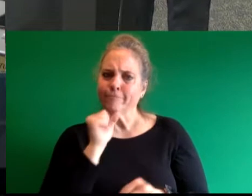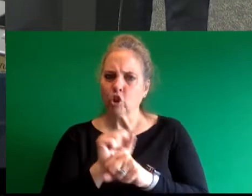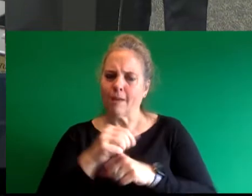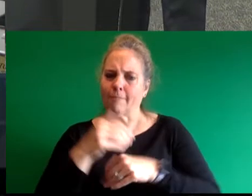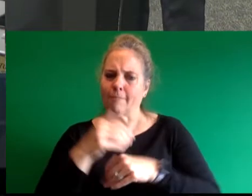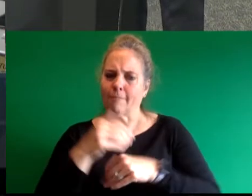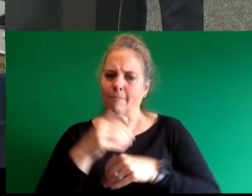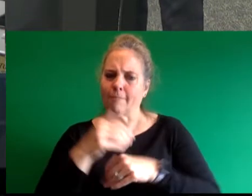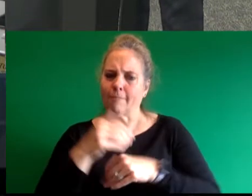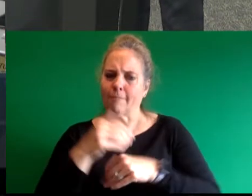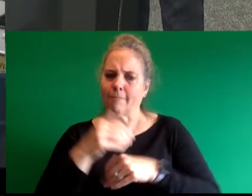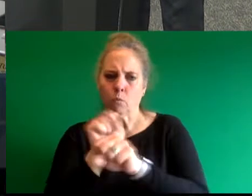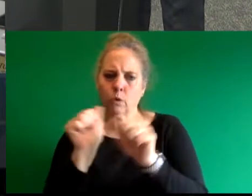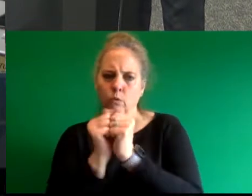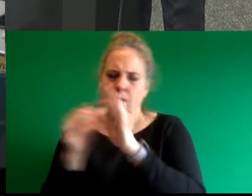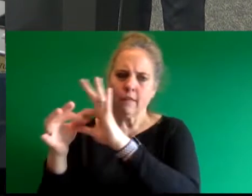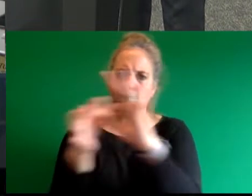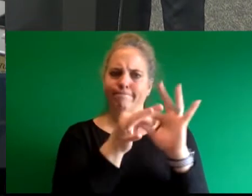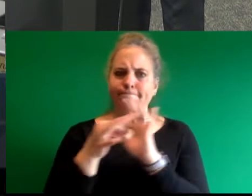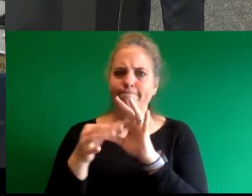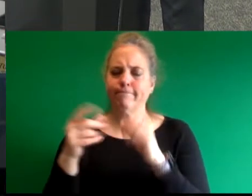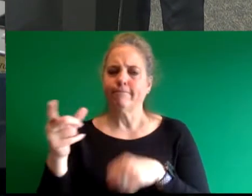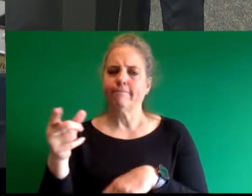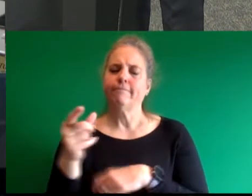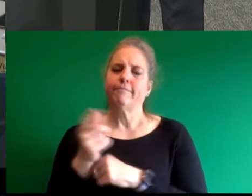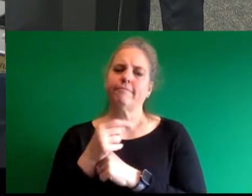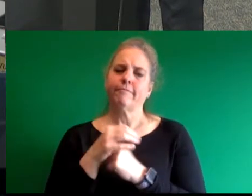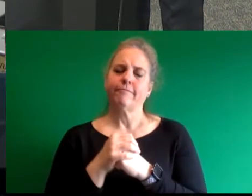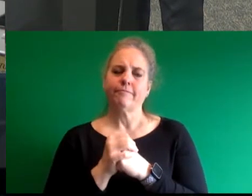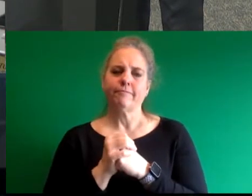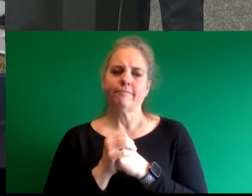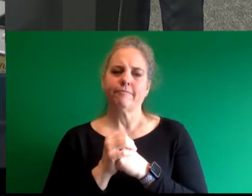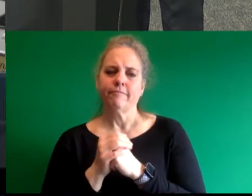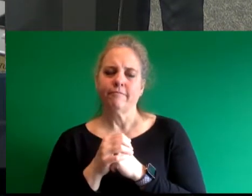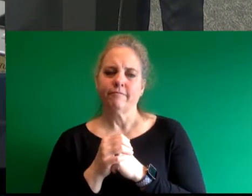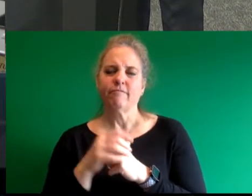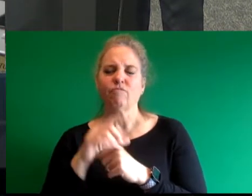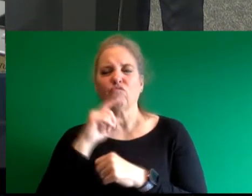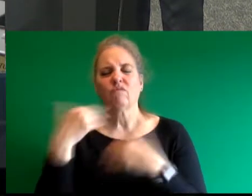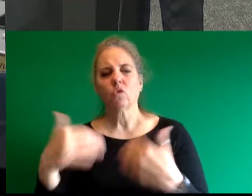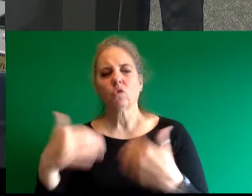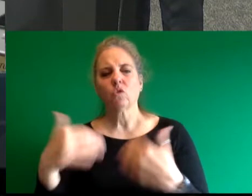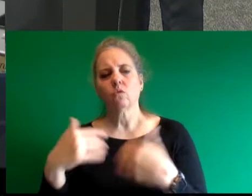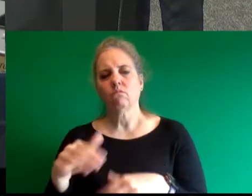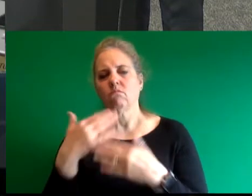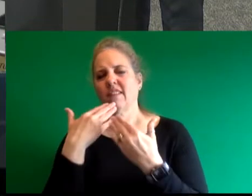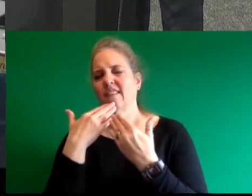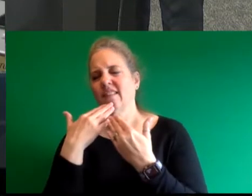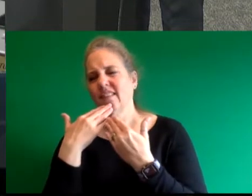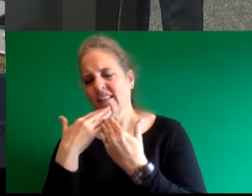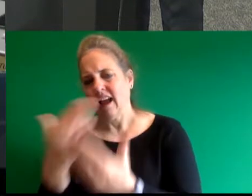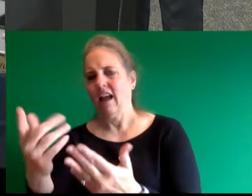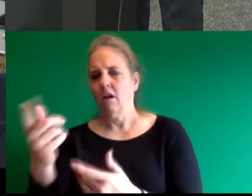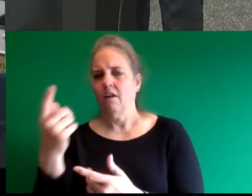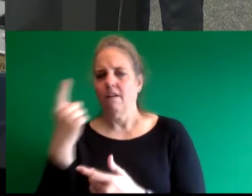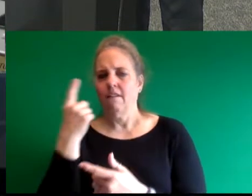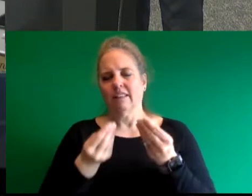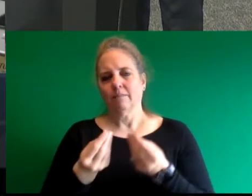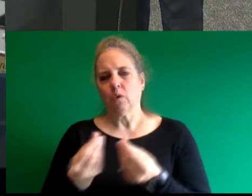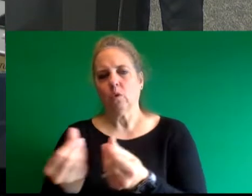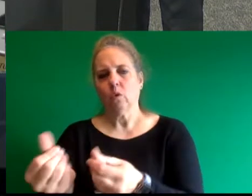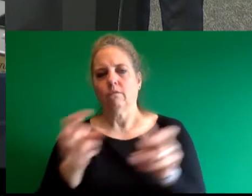Ms. Peck to thank for a smooth transition to this more open and publicly accessible space. Thank